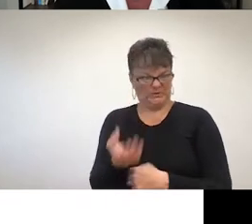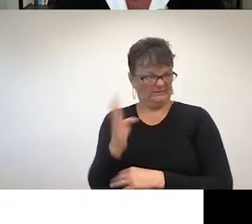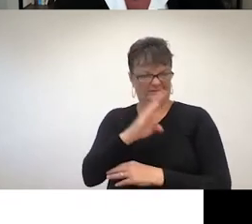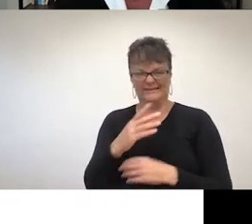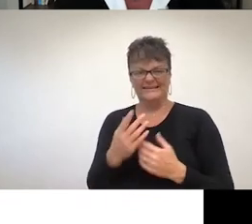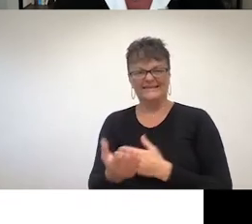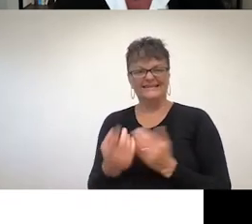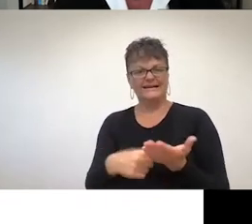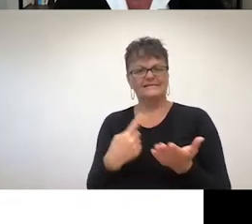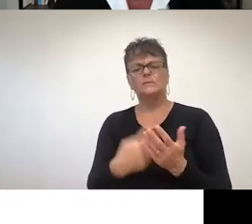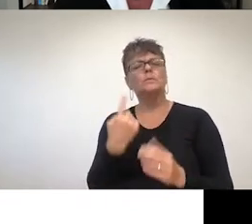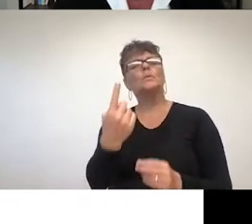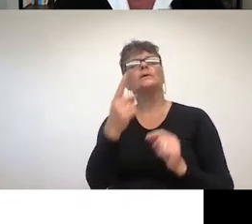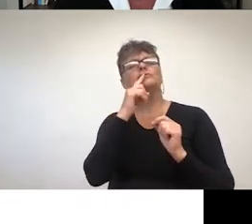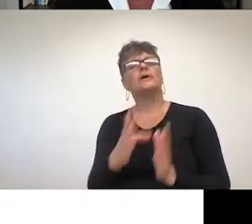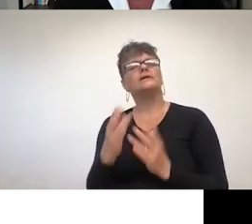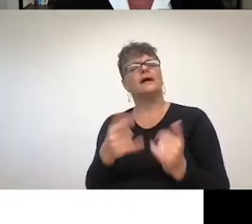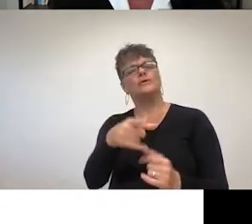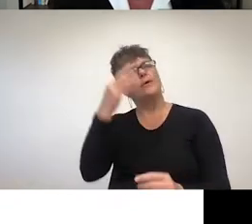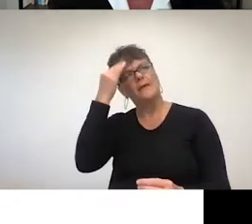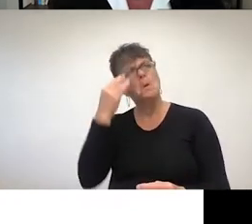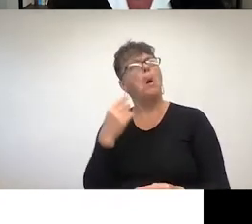one strategy you're thinking of implementing?